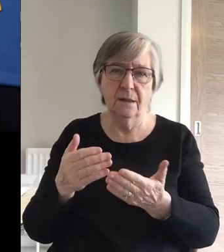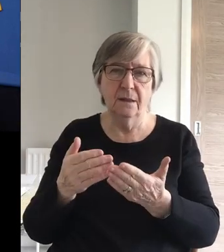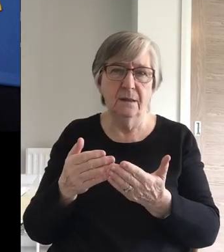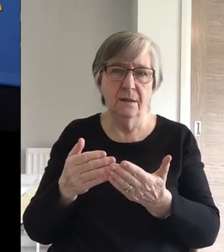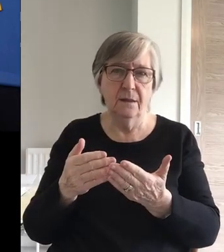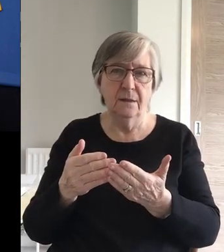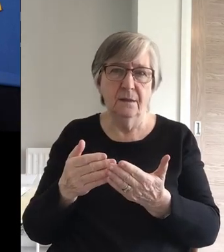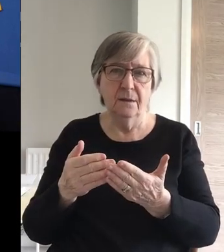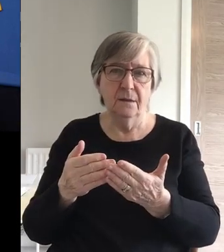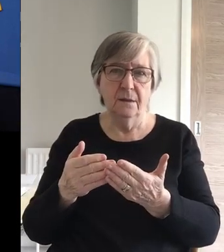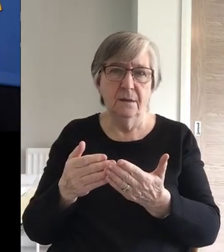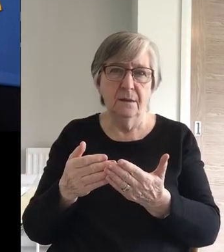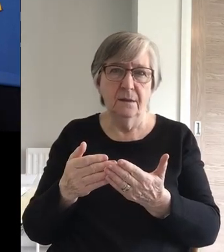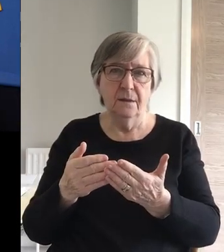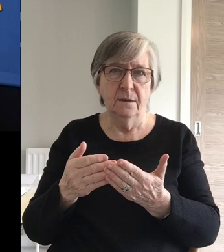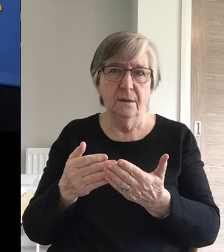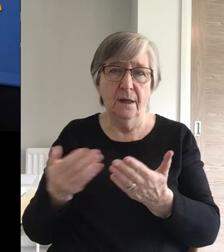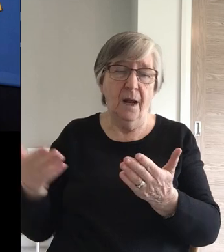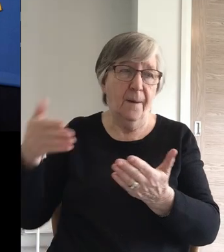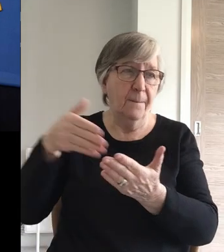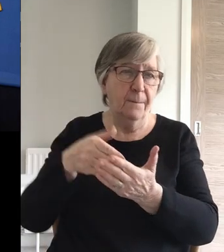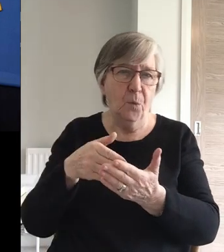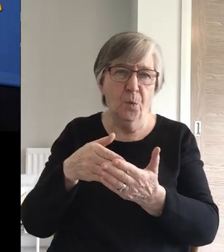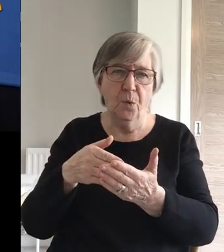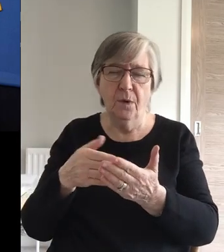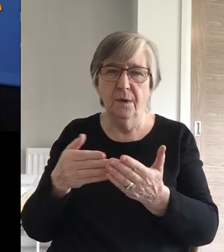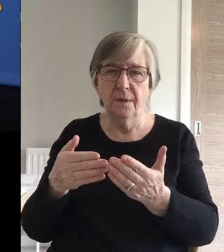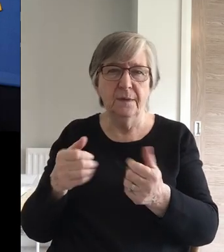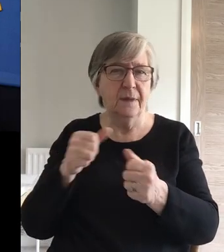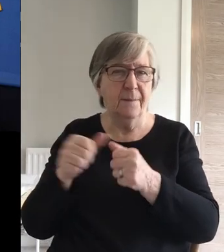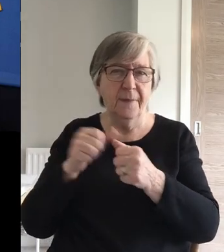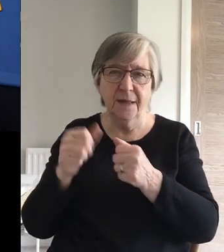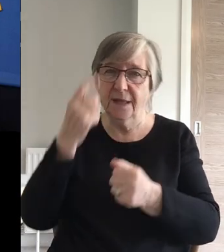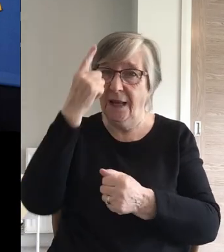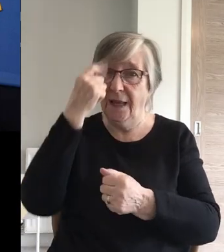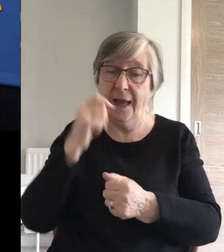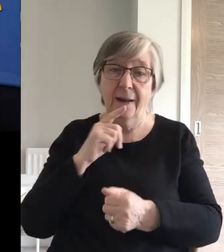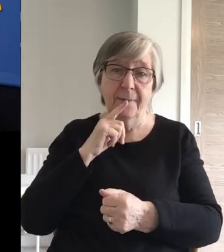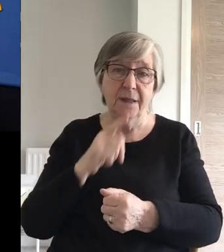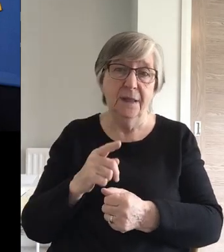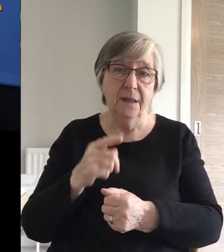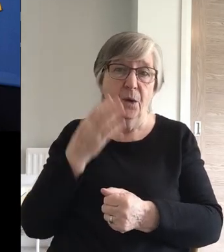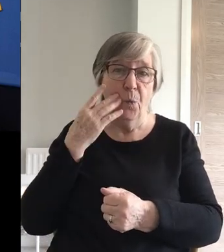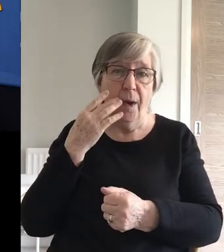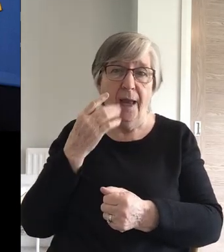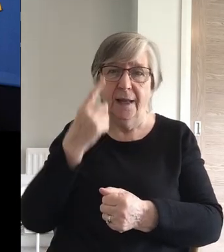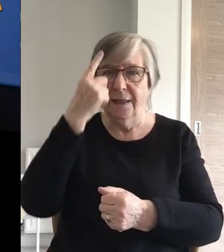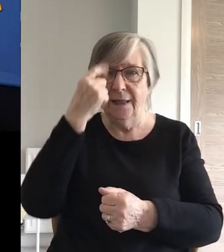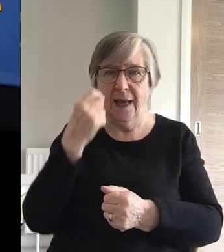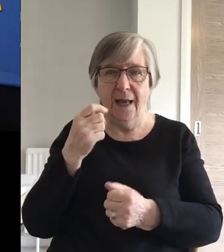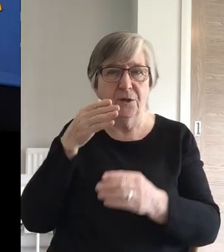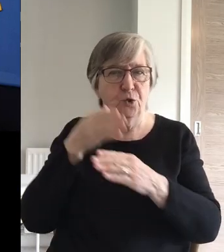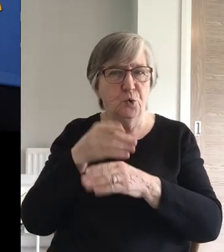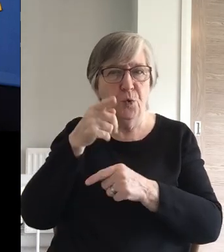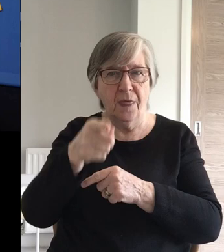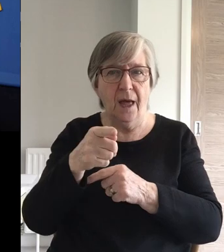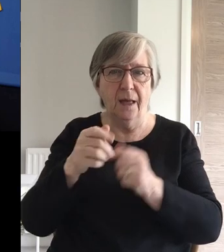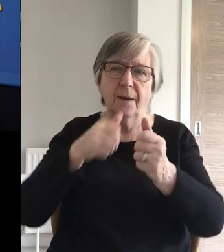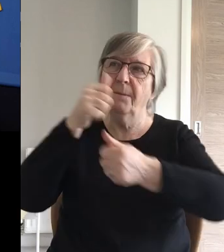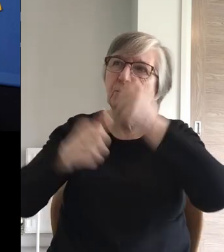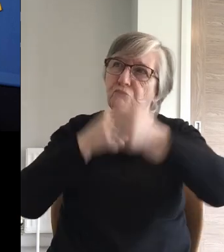is. And how much more fulfilling it can be when we're able to do that